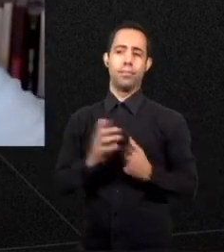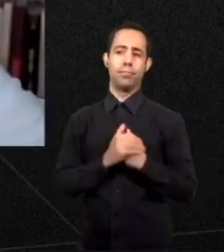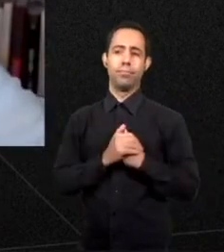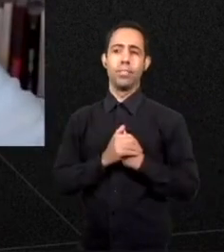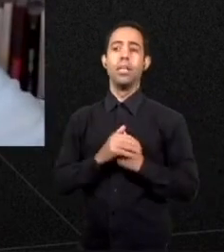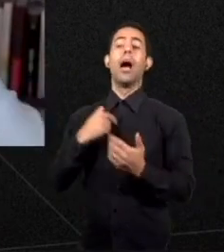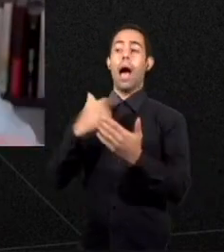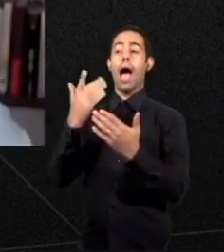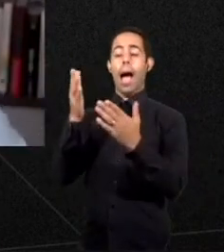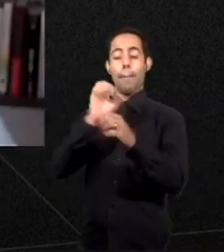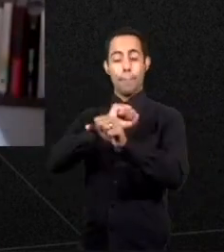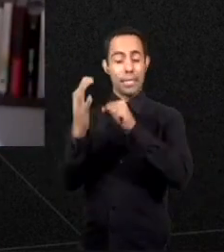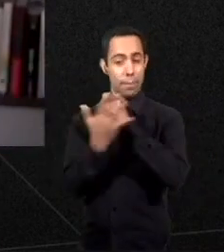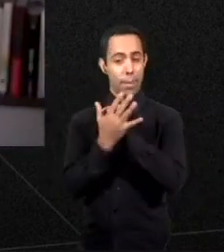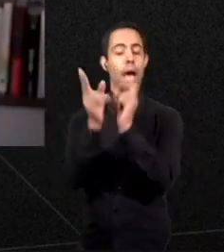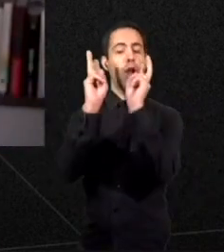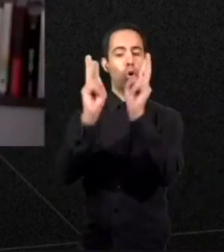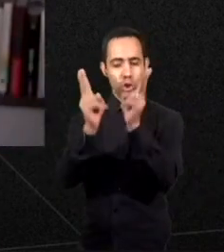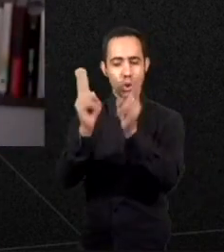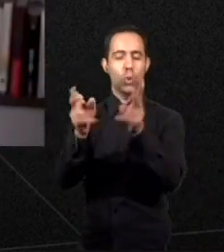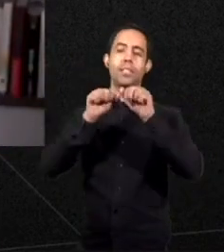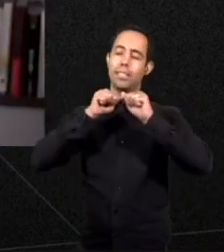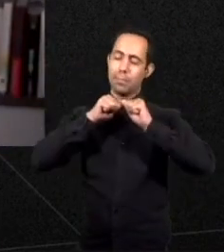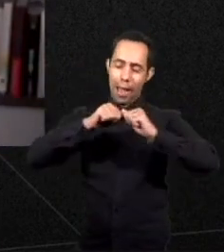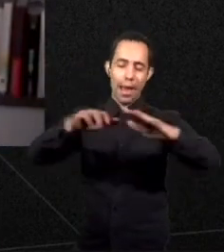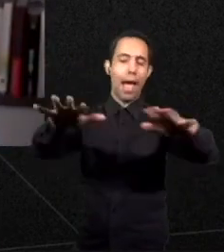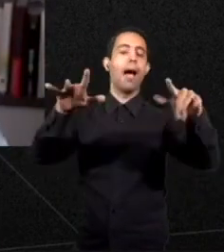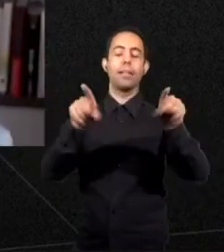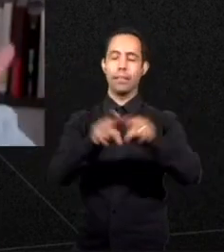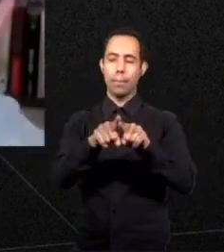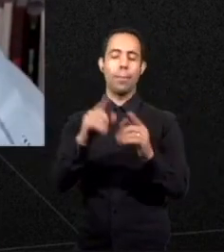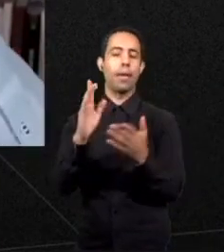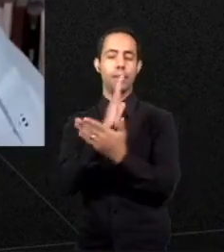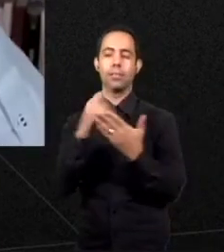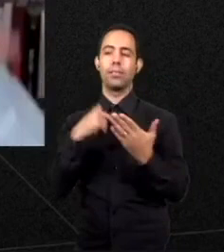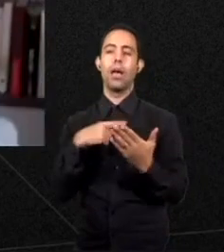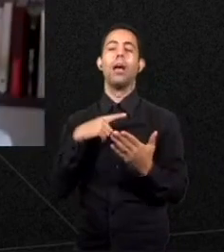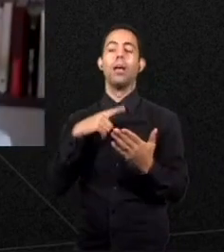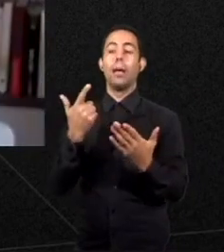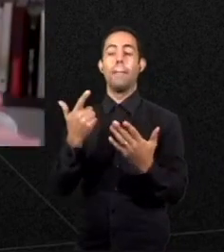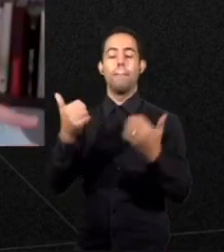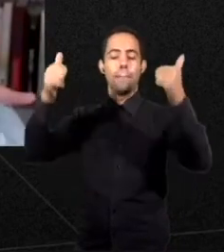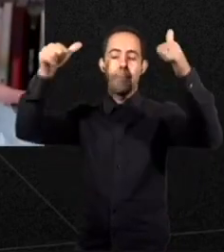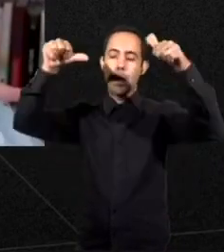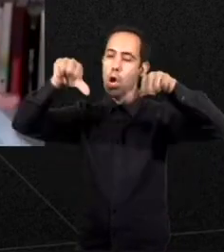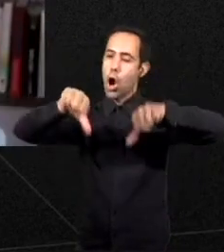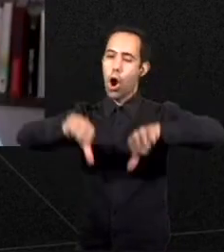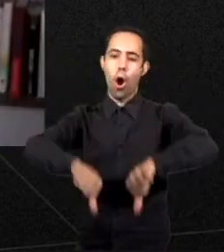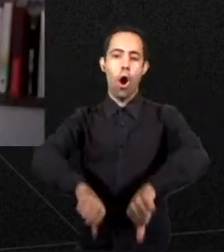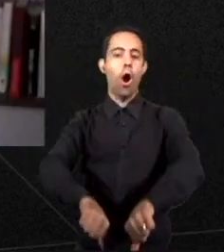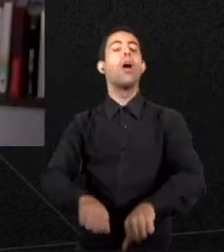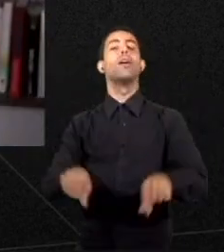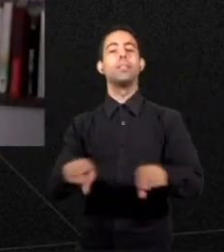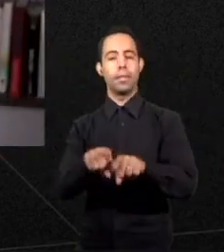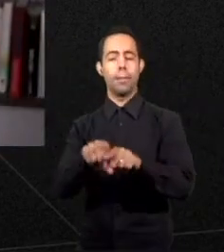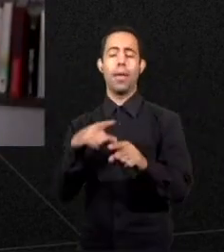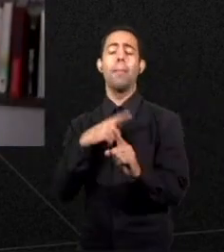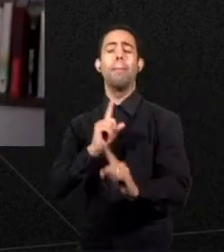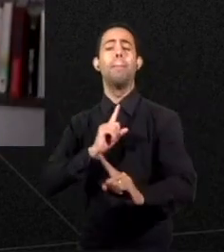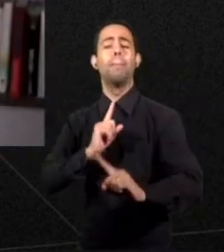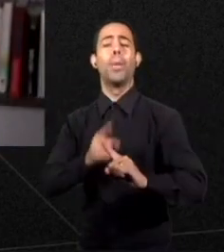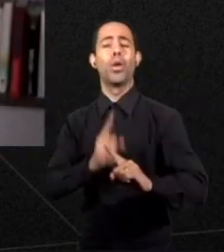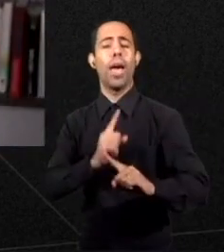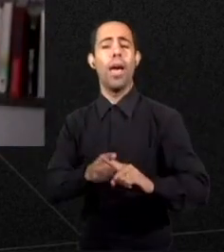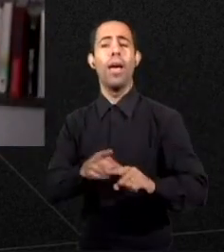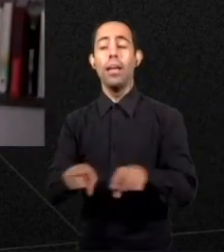spread and even becoming worse, this is because we still lack the